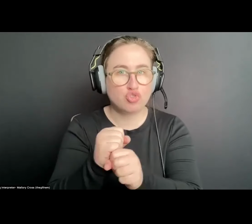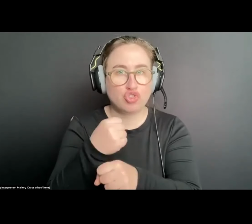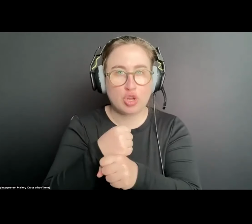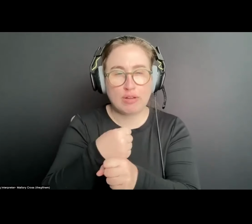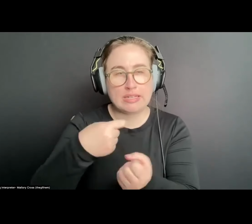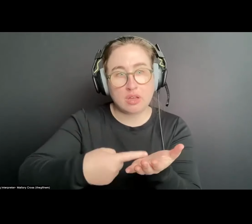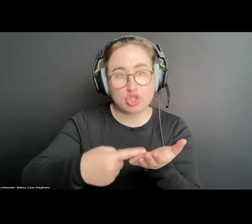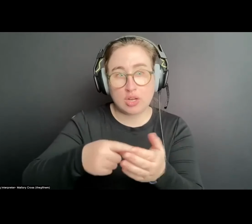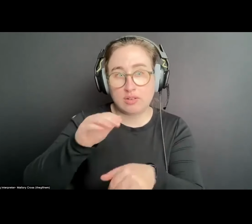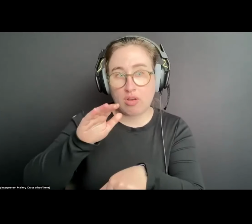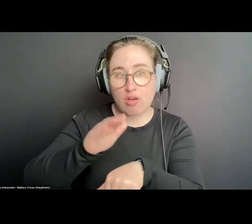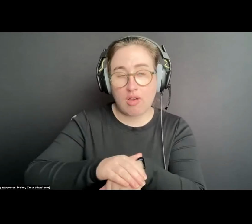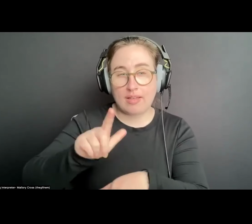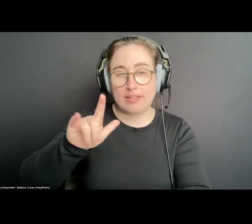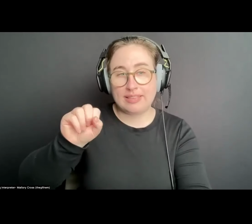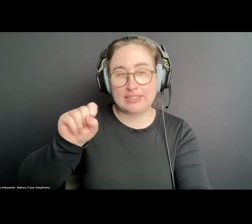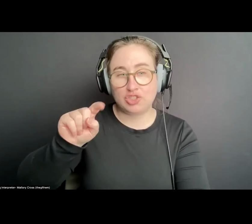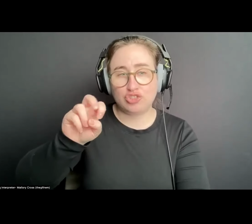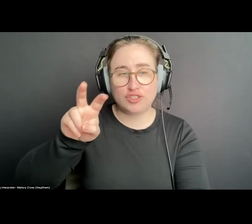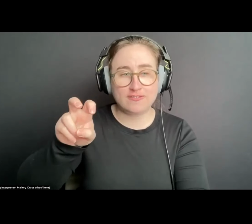discussions on the listserv,